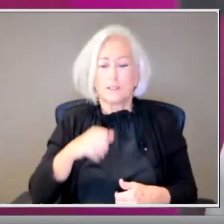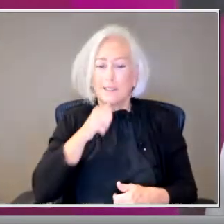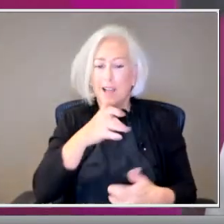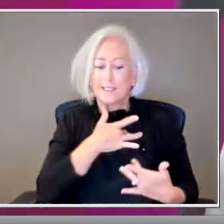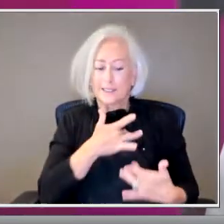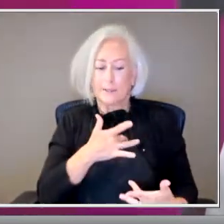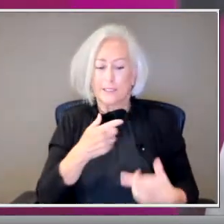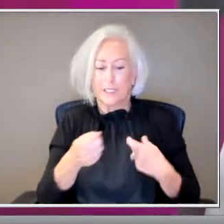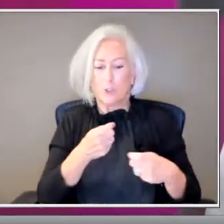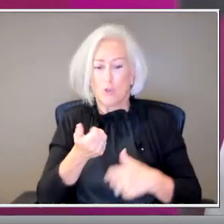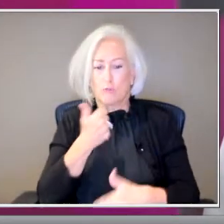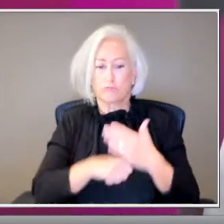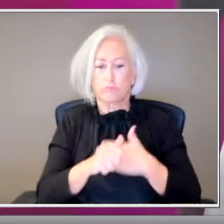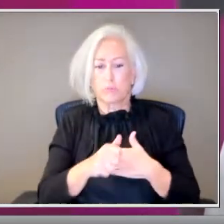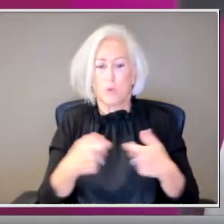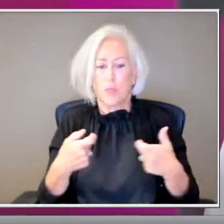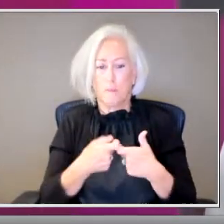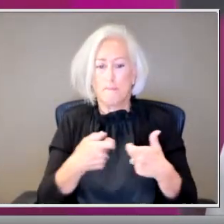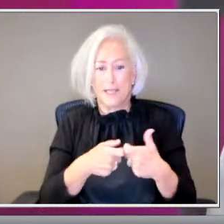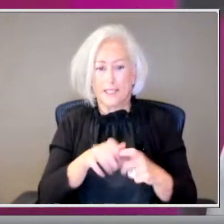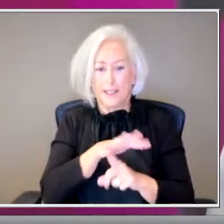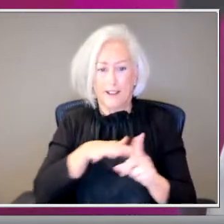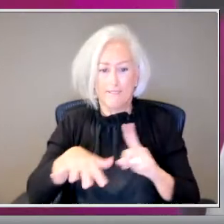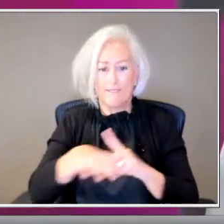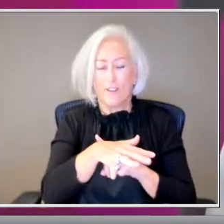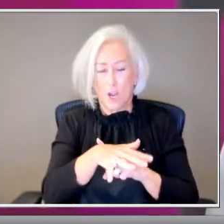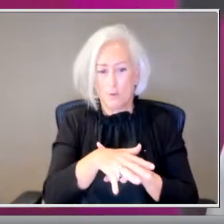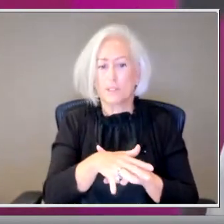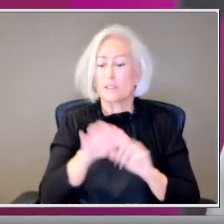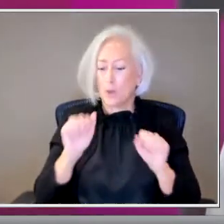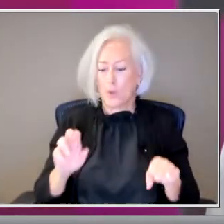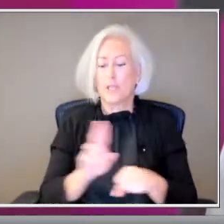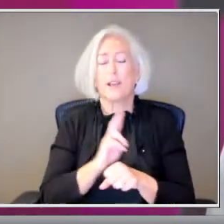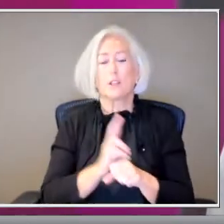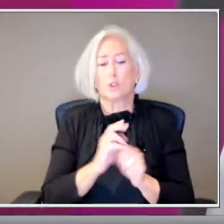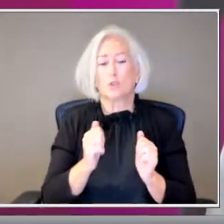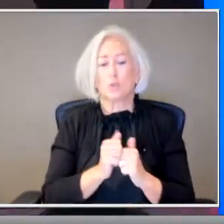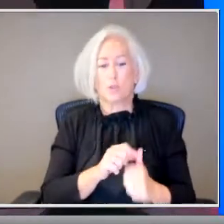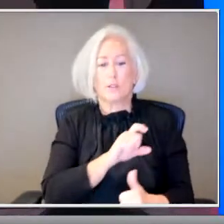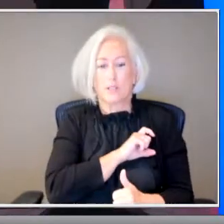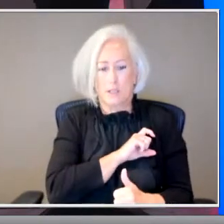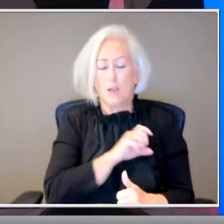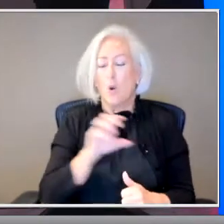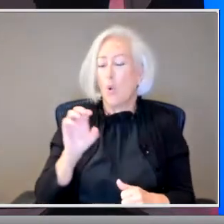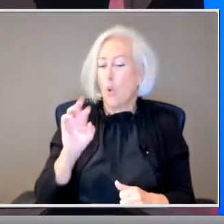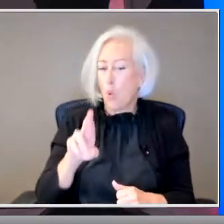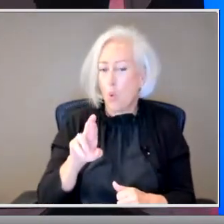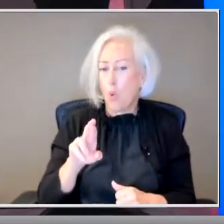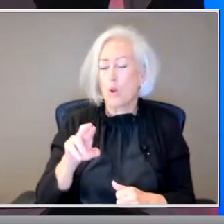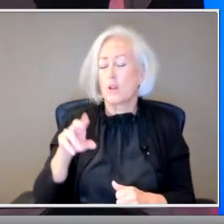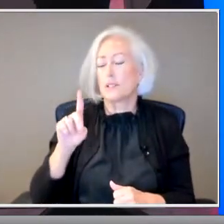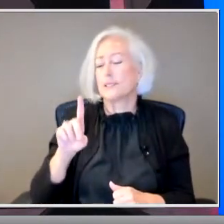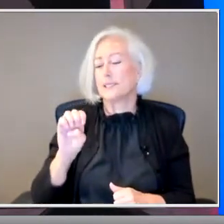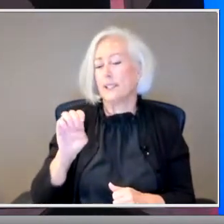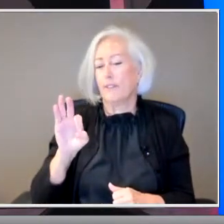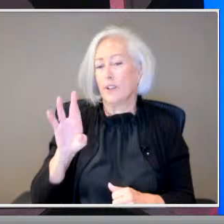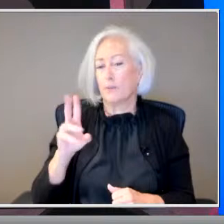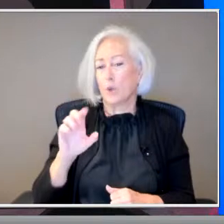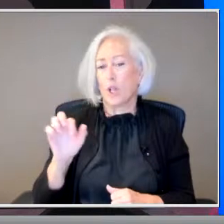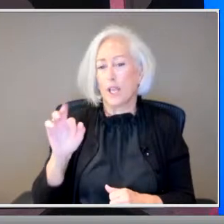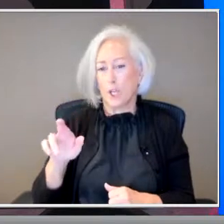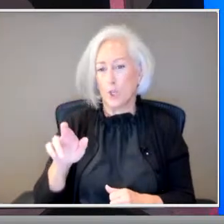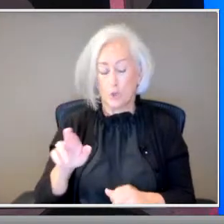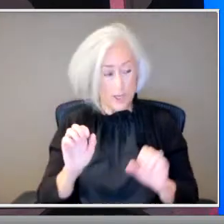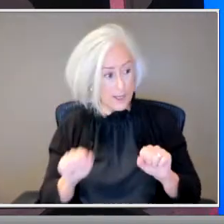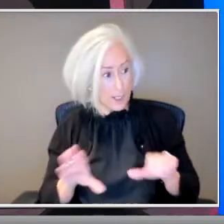and we can use this system in patients that have pacemakers and defibrillators. Can you can do the manual as well with the pacemakers and